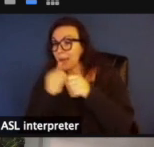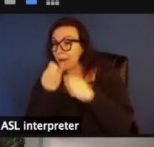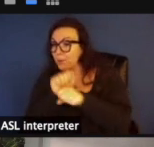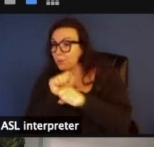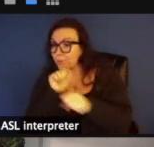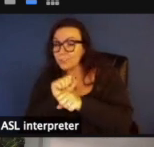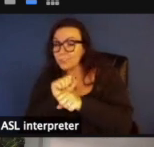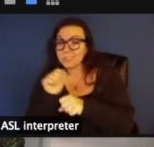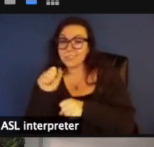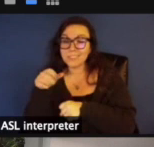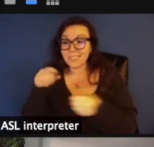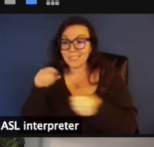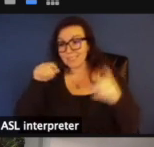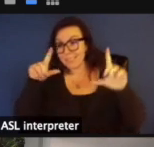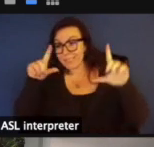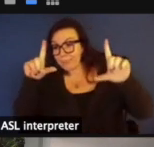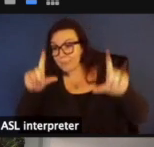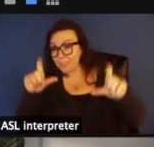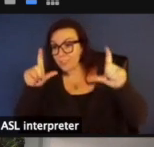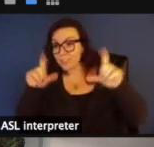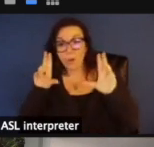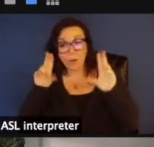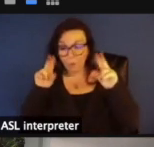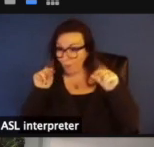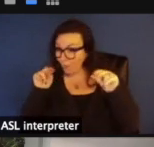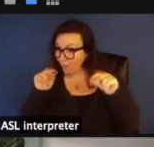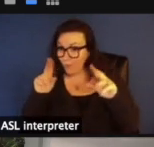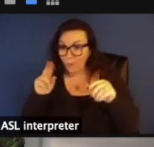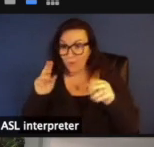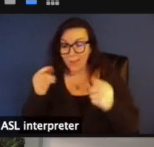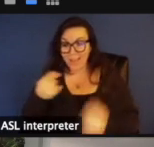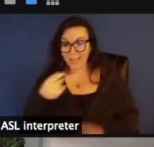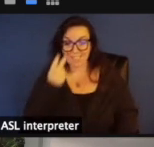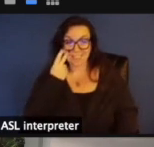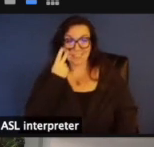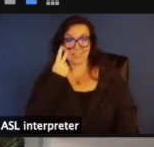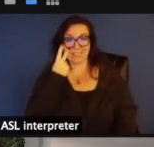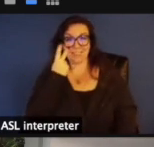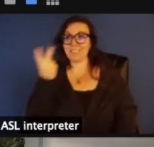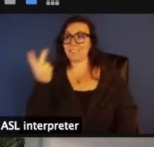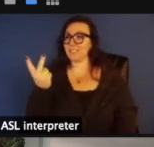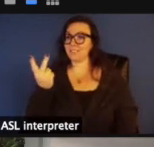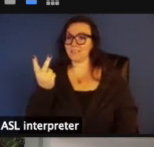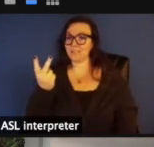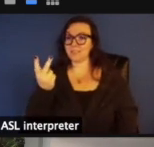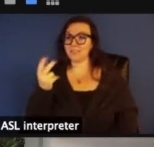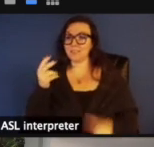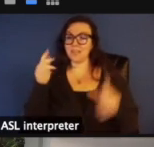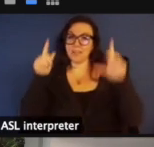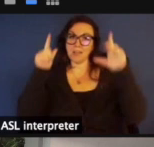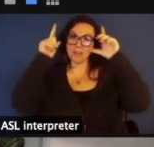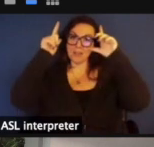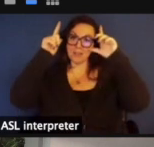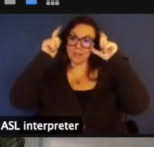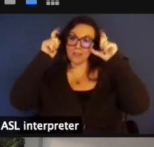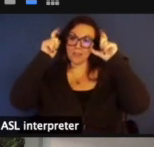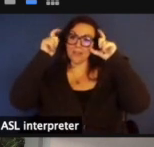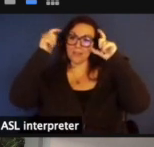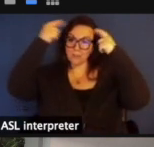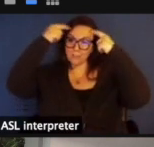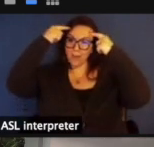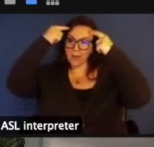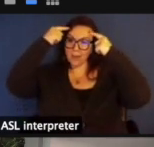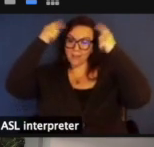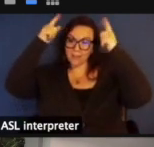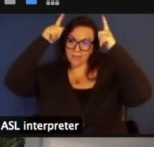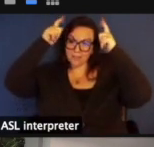he take a photo? No, it's literally, he can see anything just very quickly, and he